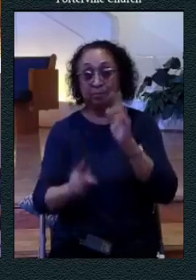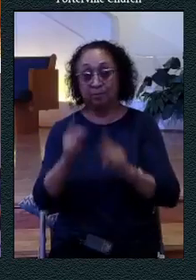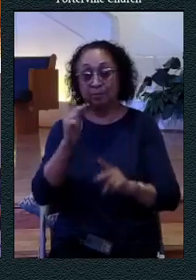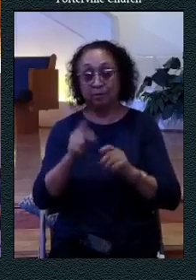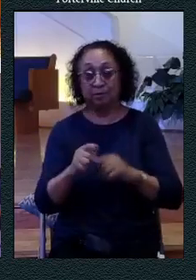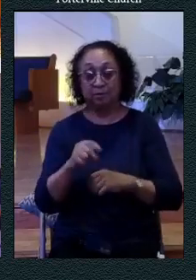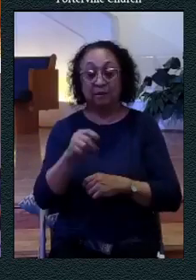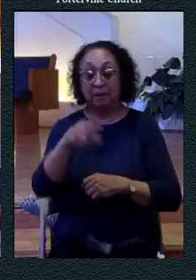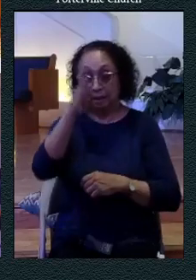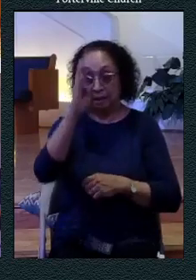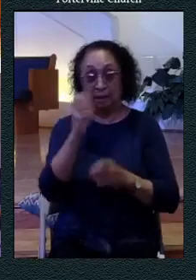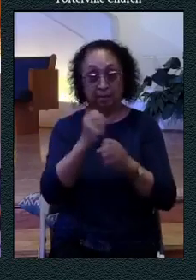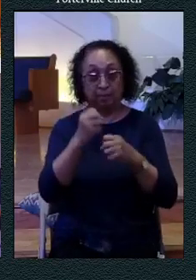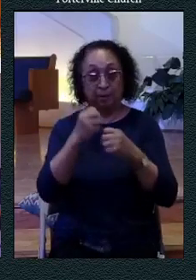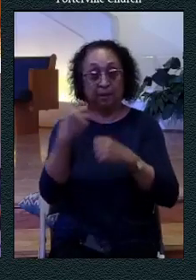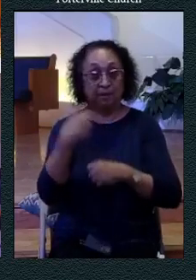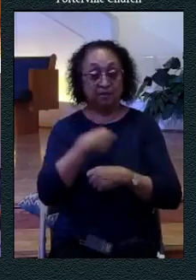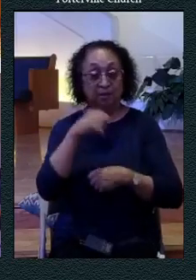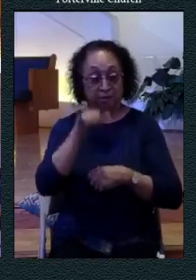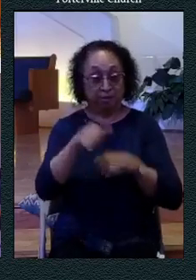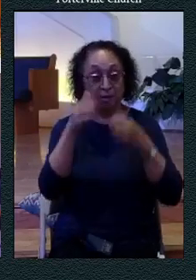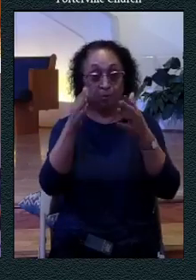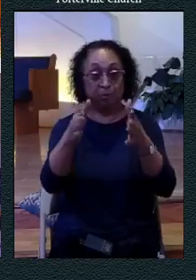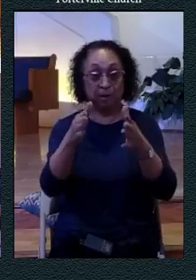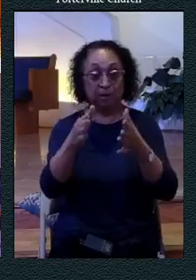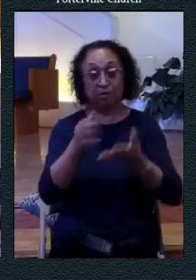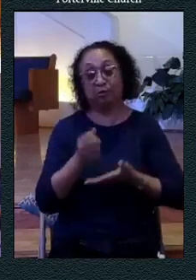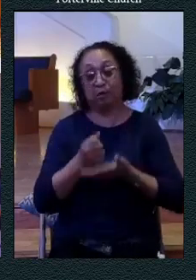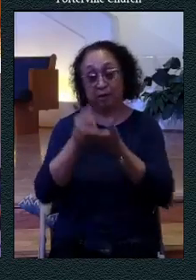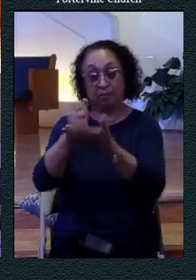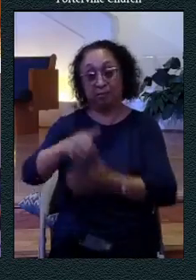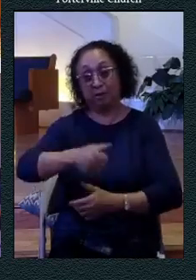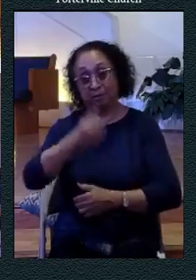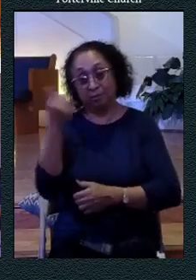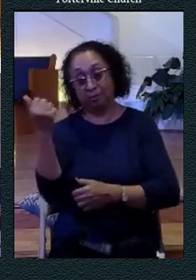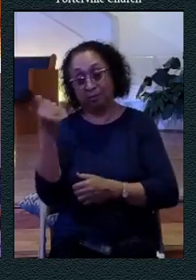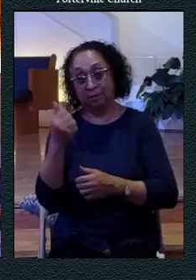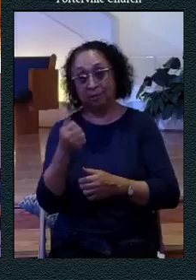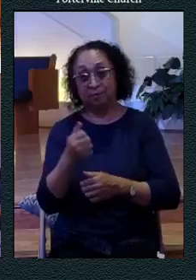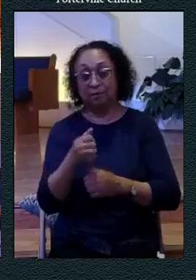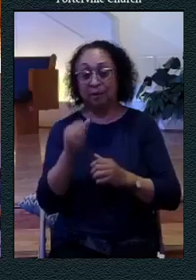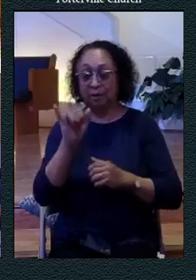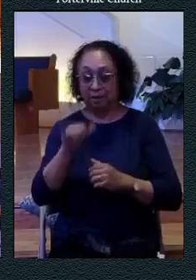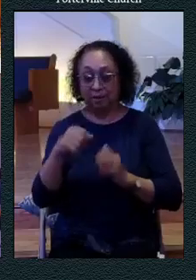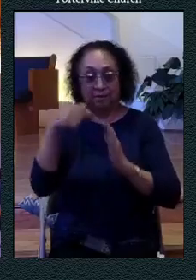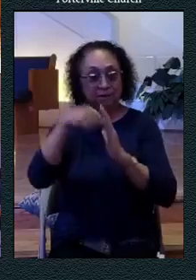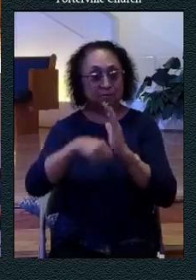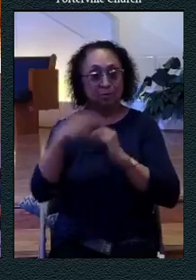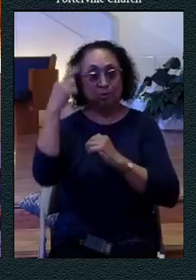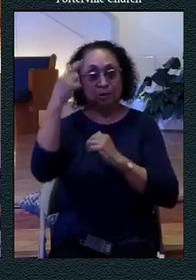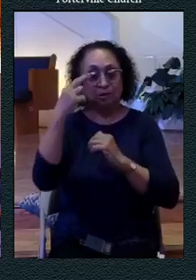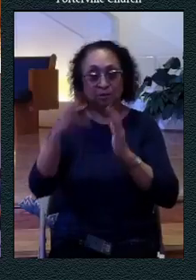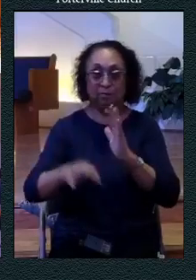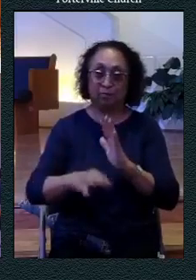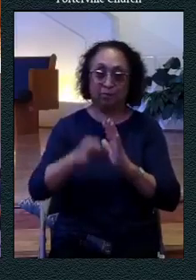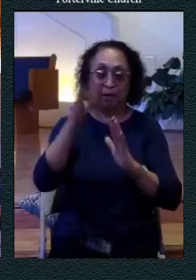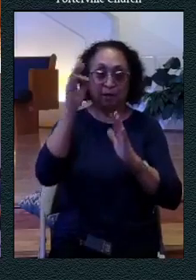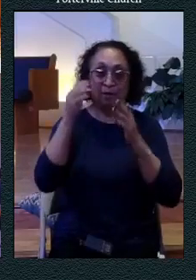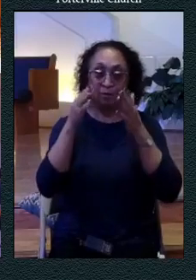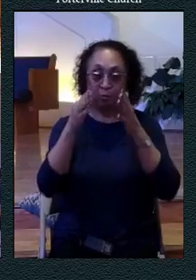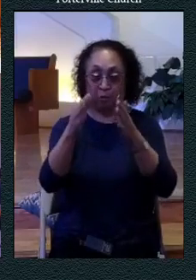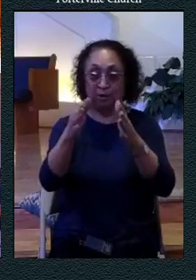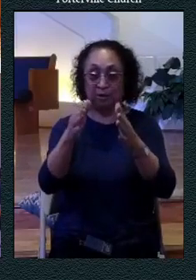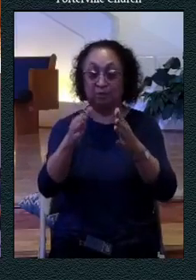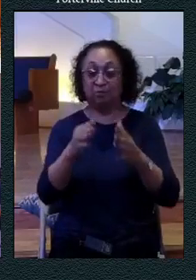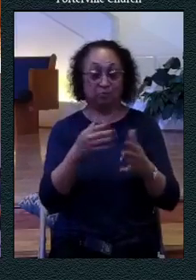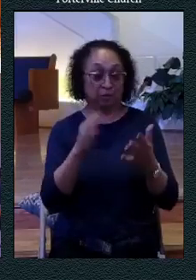God made us. And so that's the deeper reason for finding ways. Apart from my usual routine, we all know that